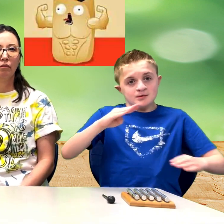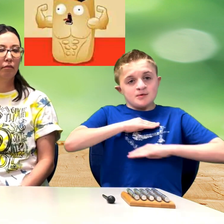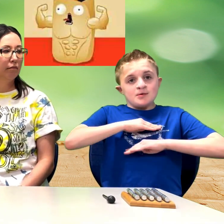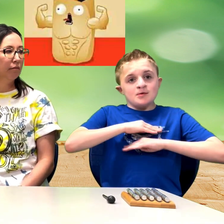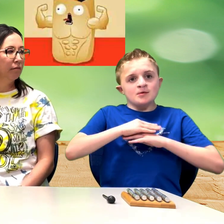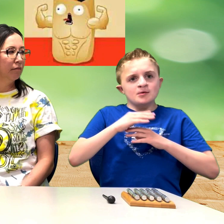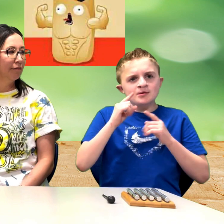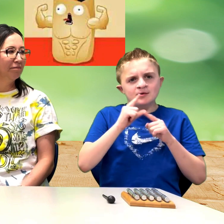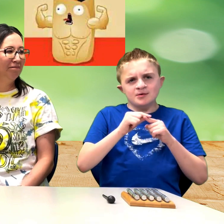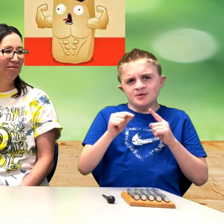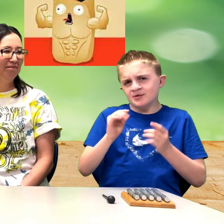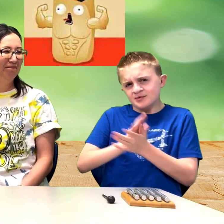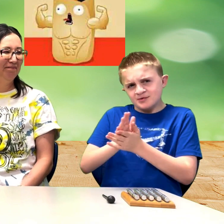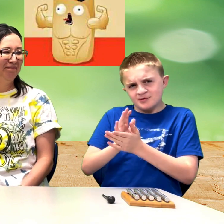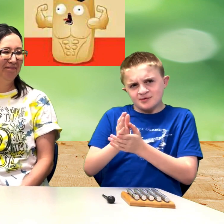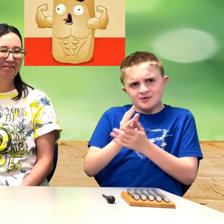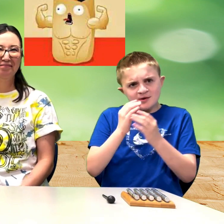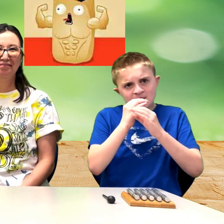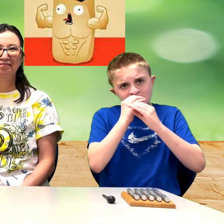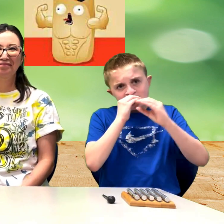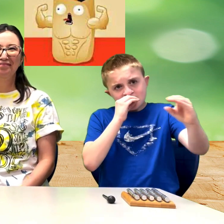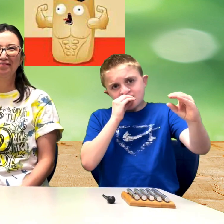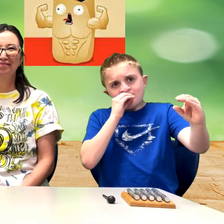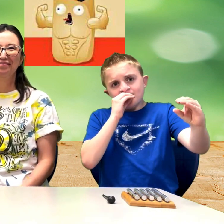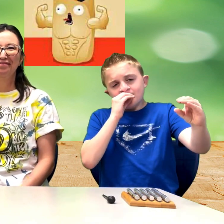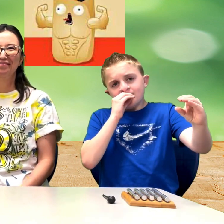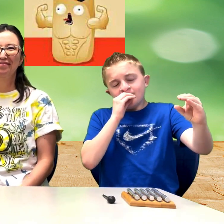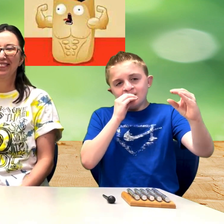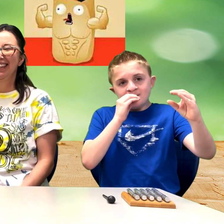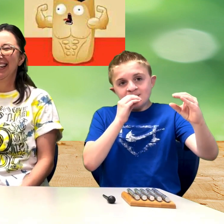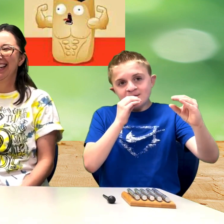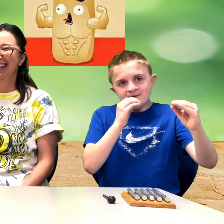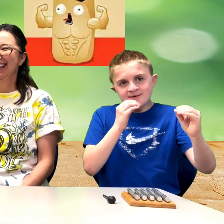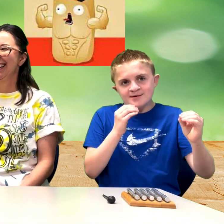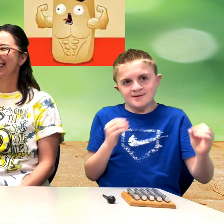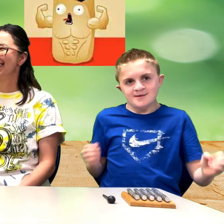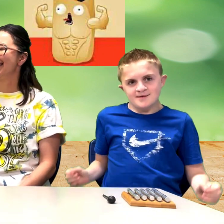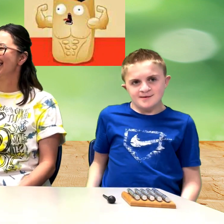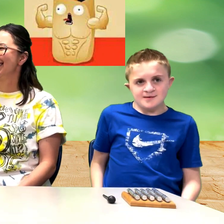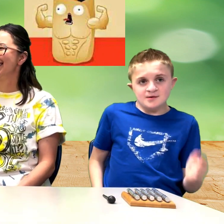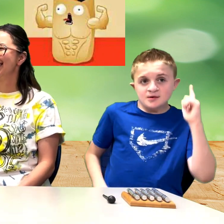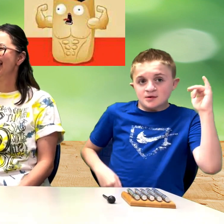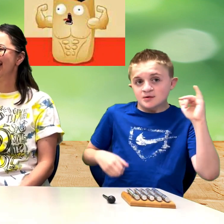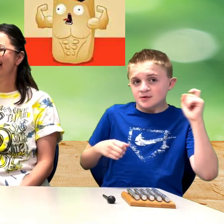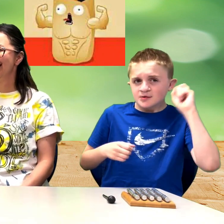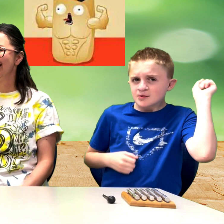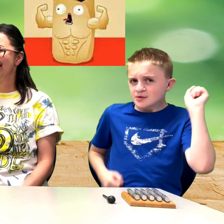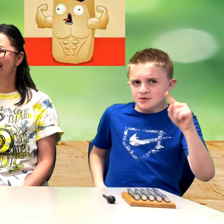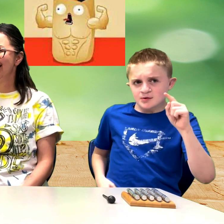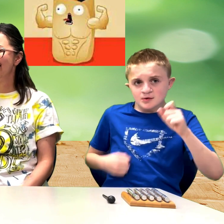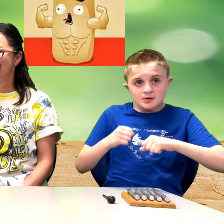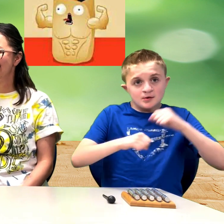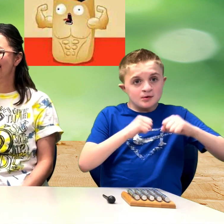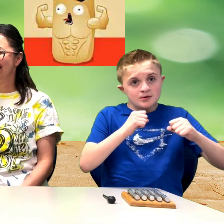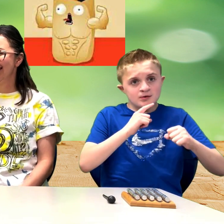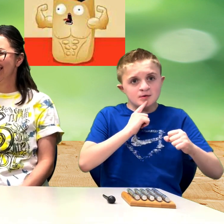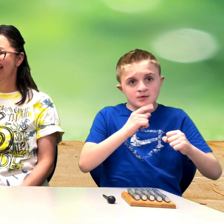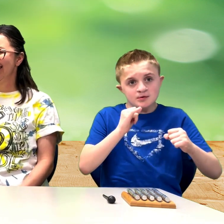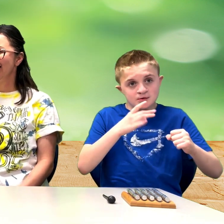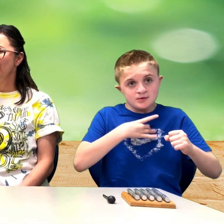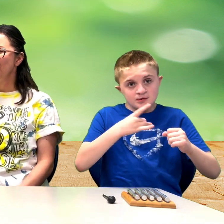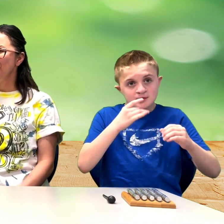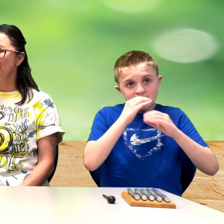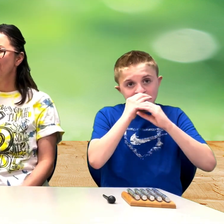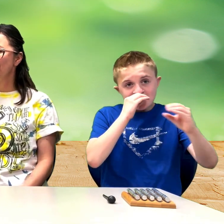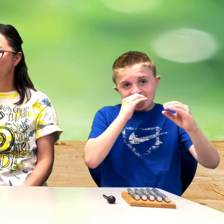burrito. Is that a question or a statement? Do you like bean and cheese burritos? Okay, then